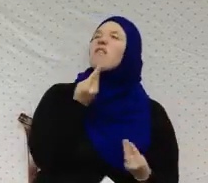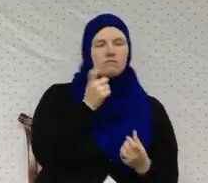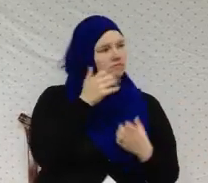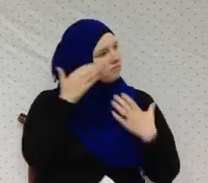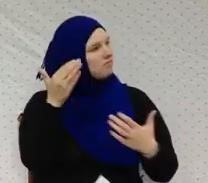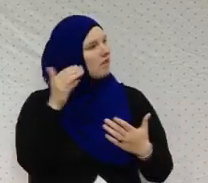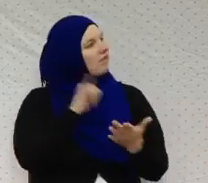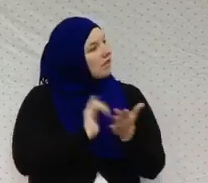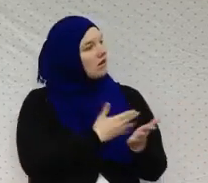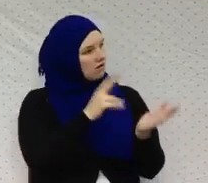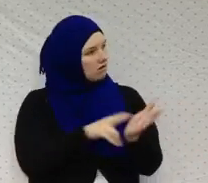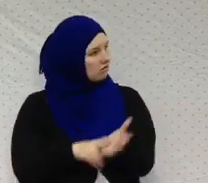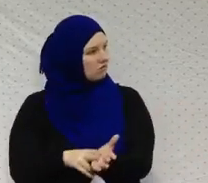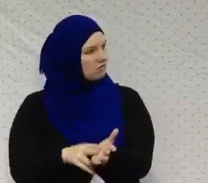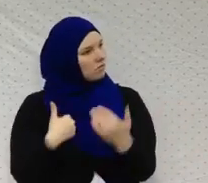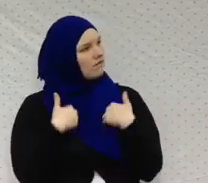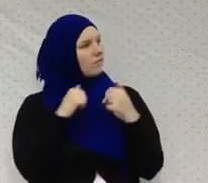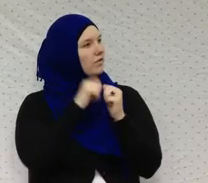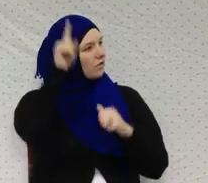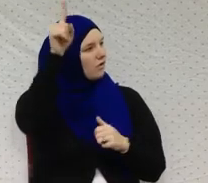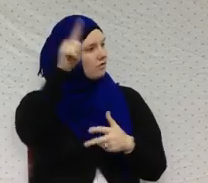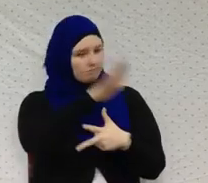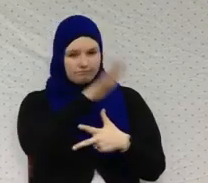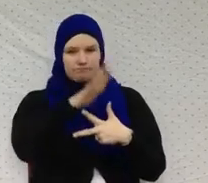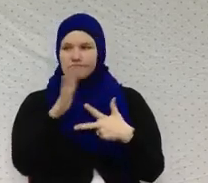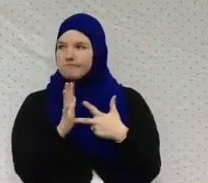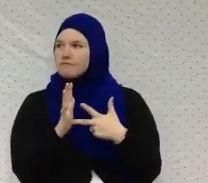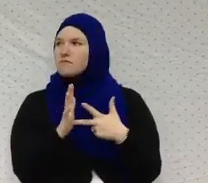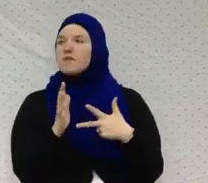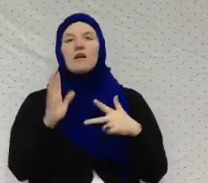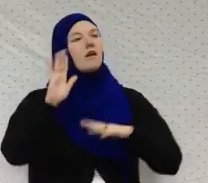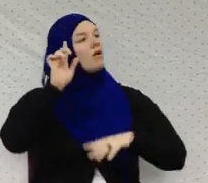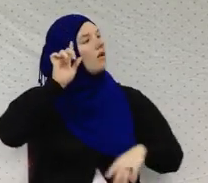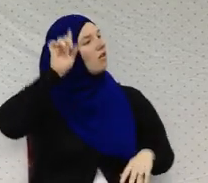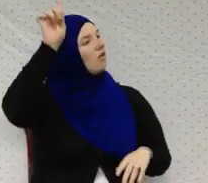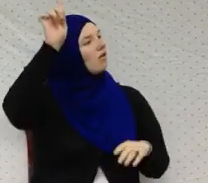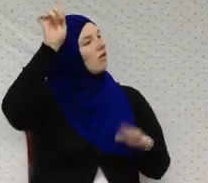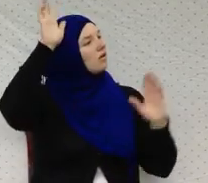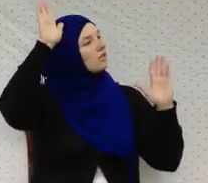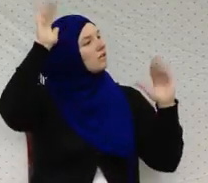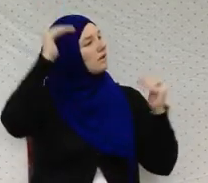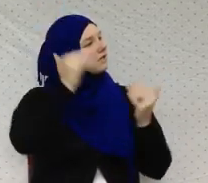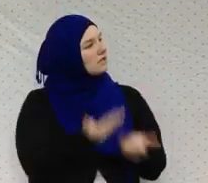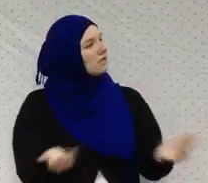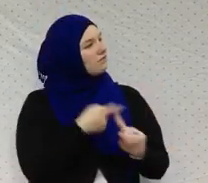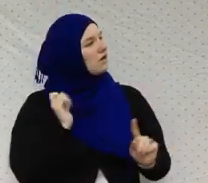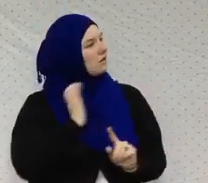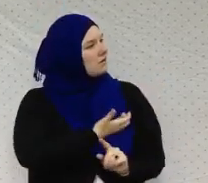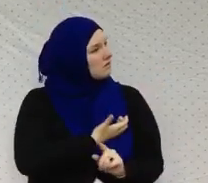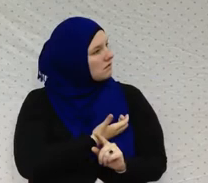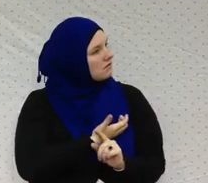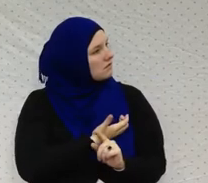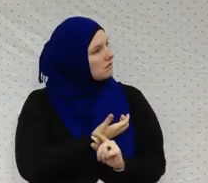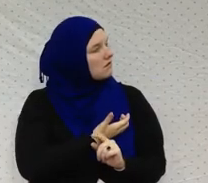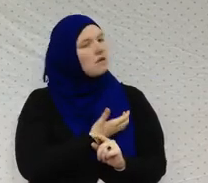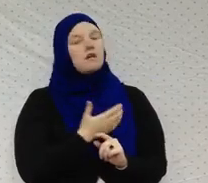this, this is the contract we have with Allah subhanahu wa ta'ala. So Allah expects things of